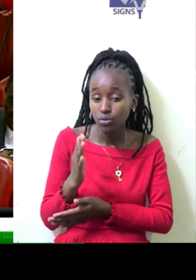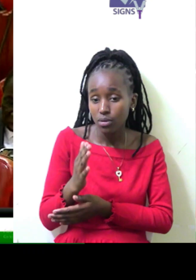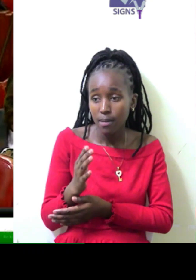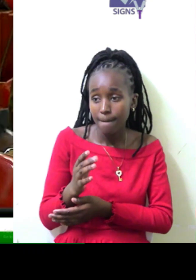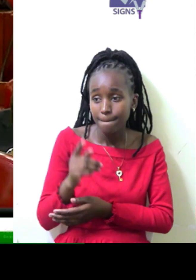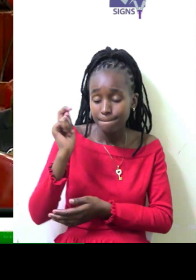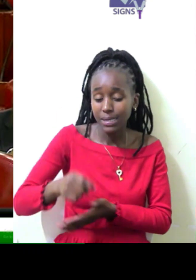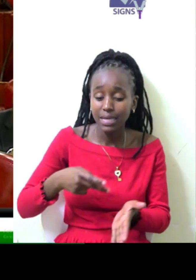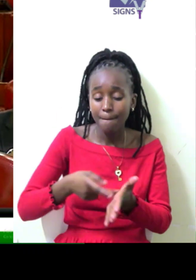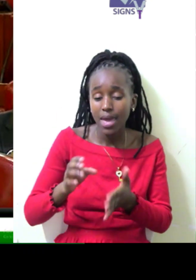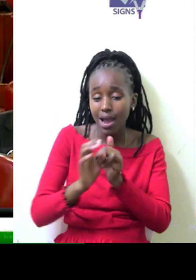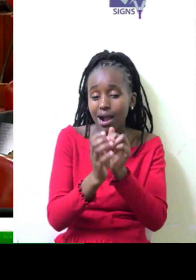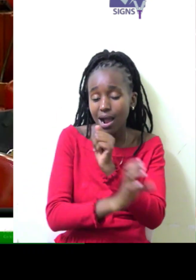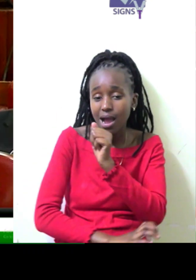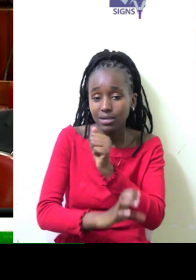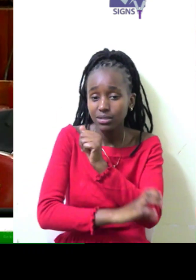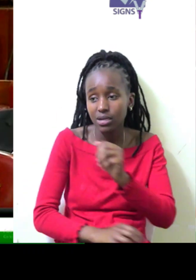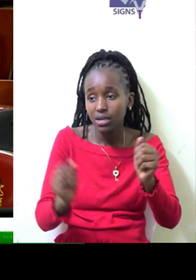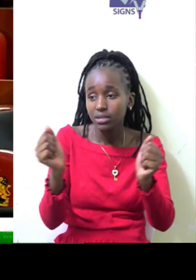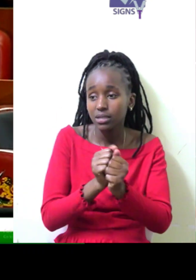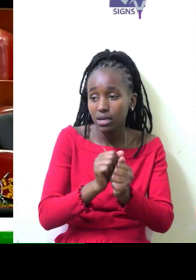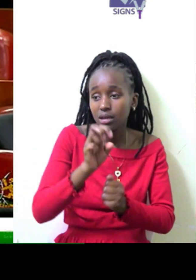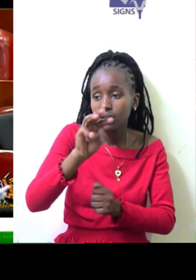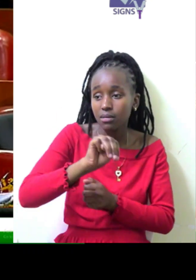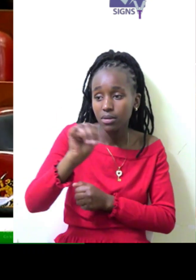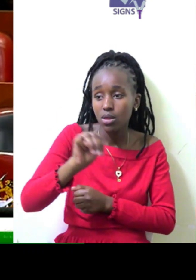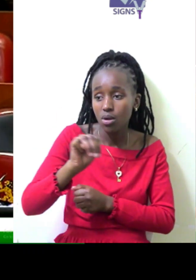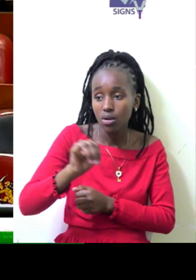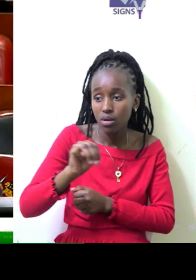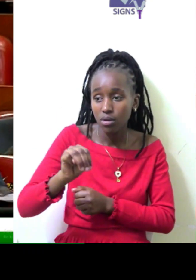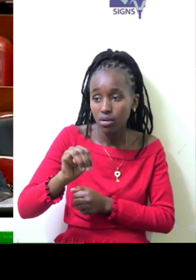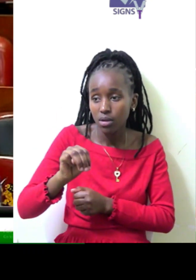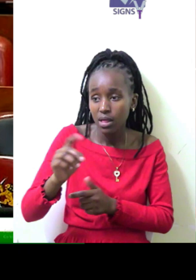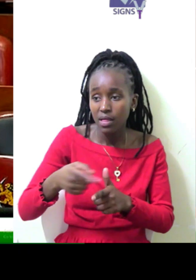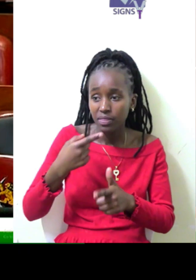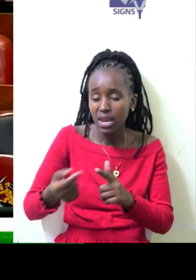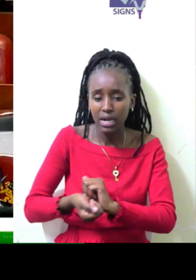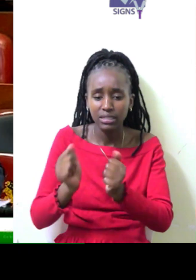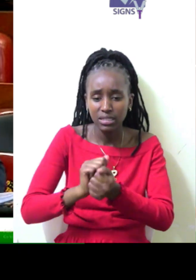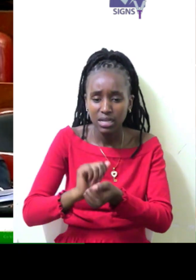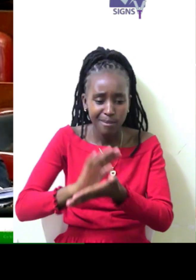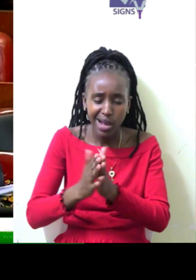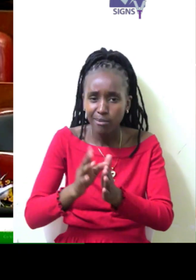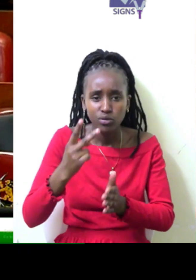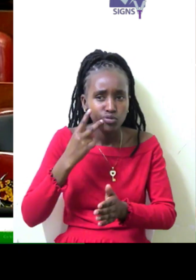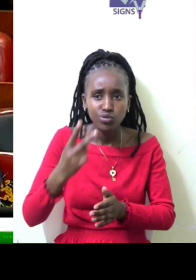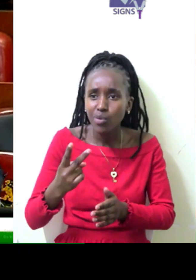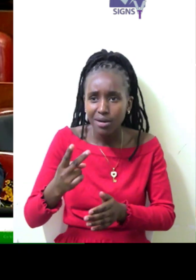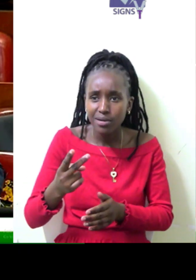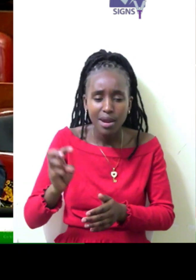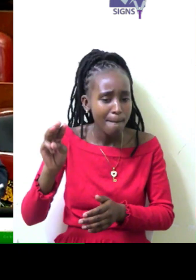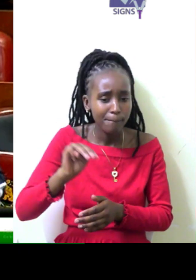10 billion, the minister just wrote, pay 200 million or 2 million. And we lose all that